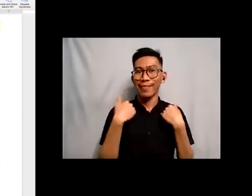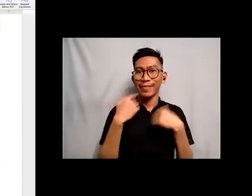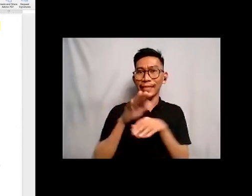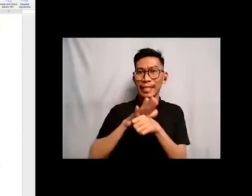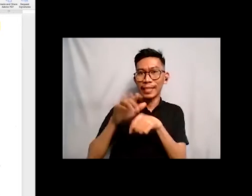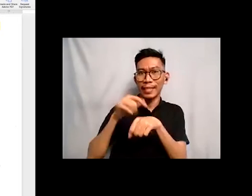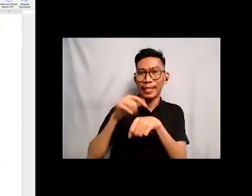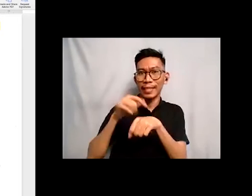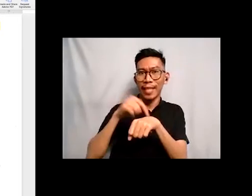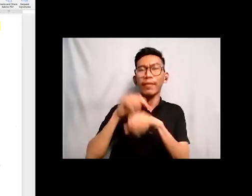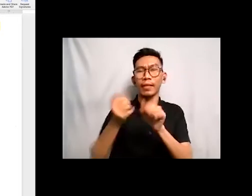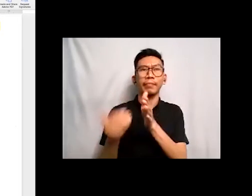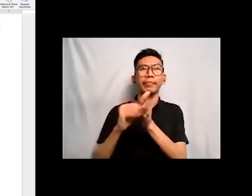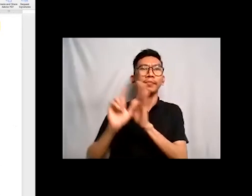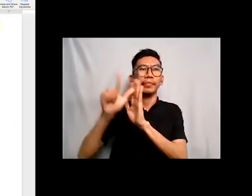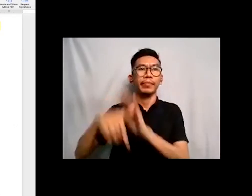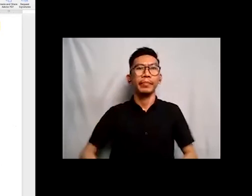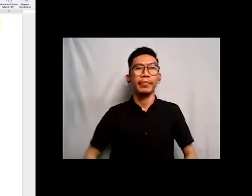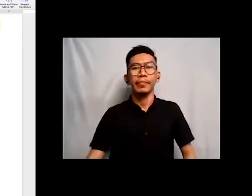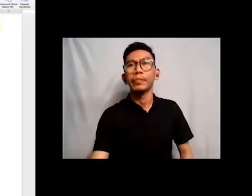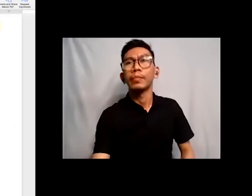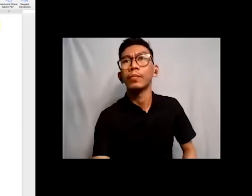today. Okay.